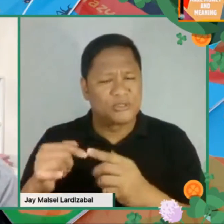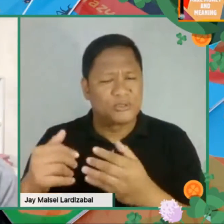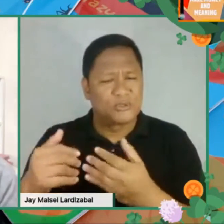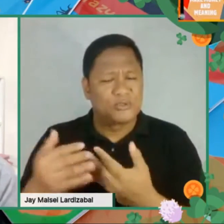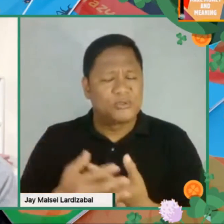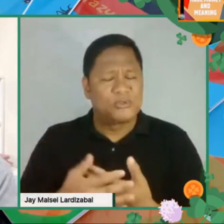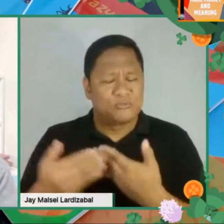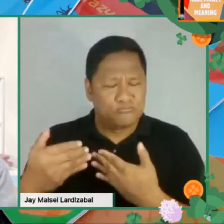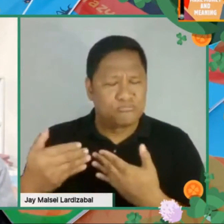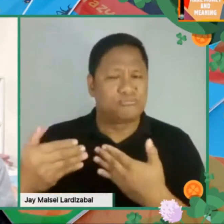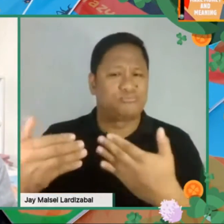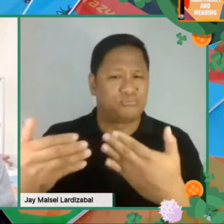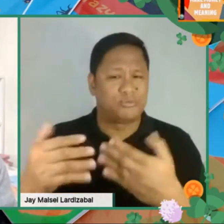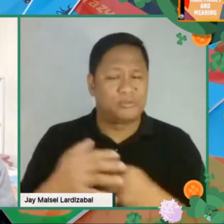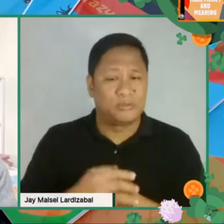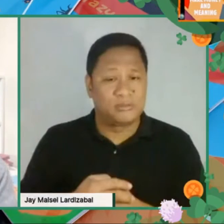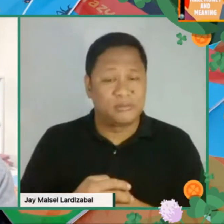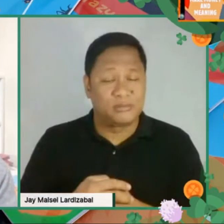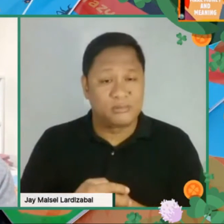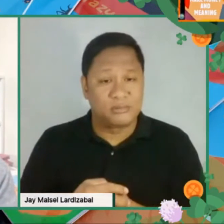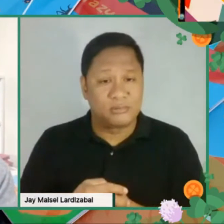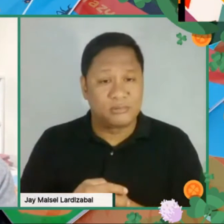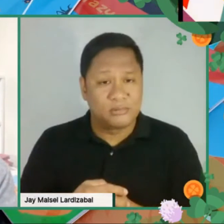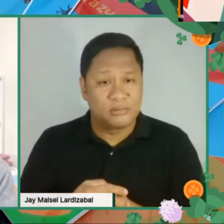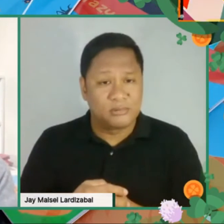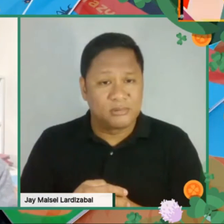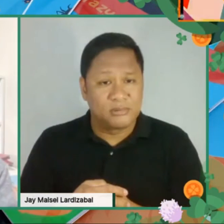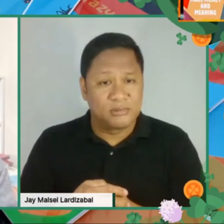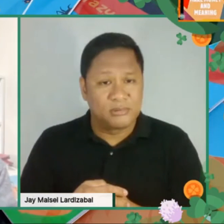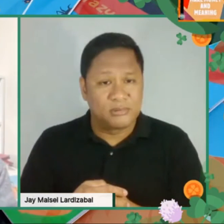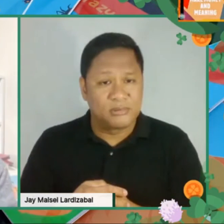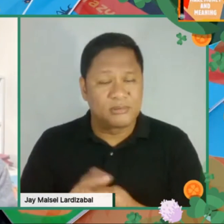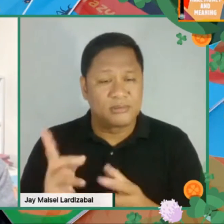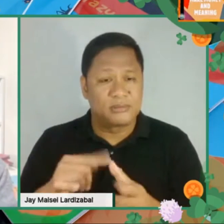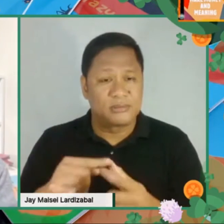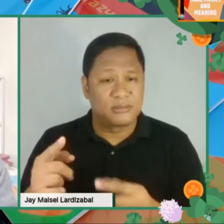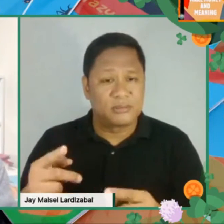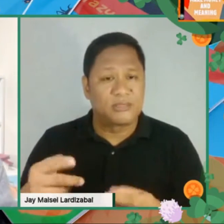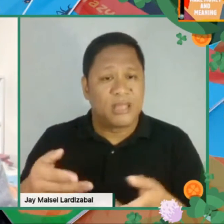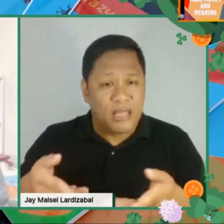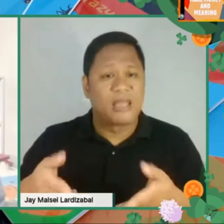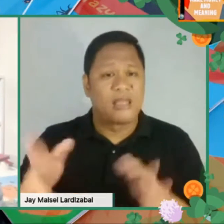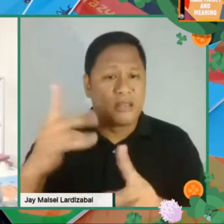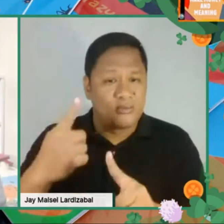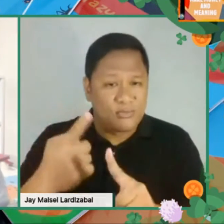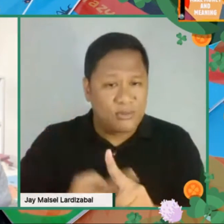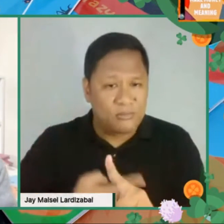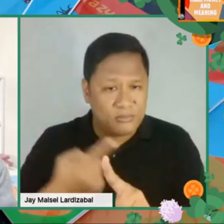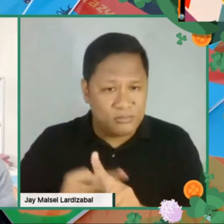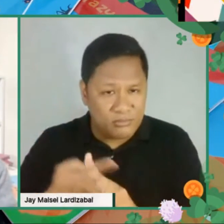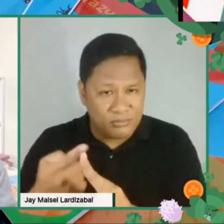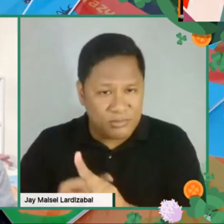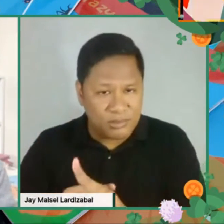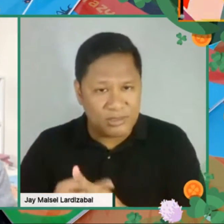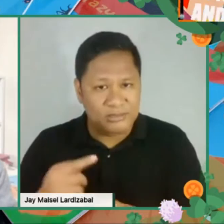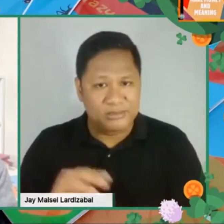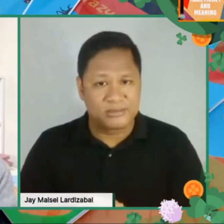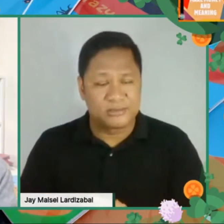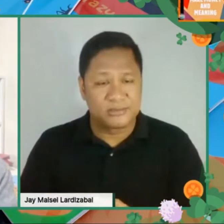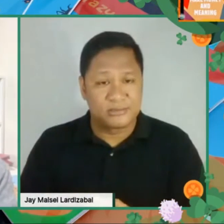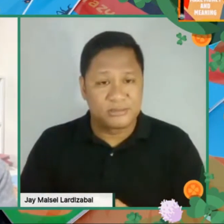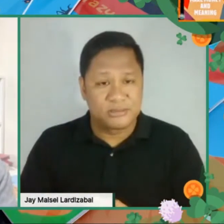And then so, I let maybe a few months, I let it, you know, uh,